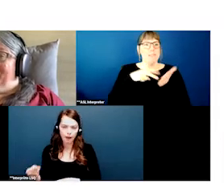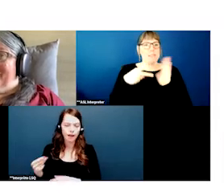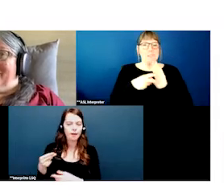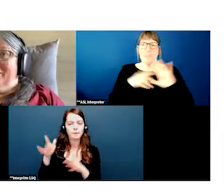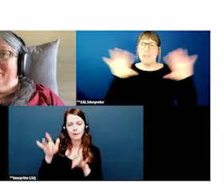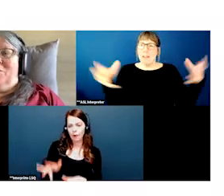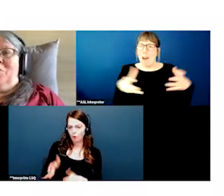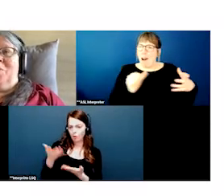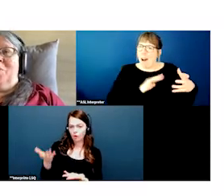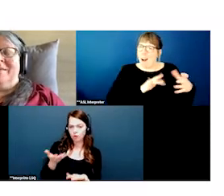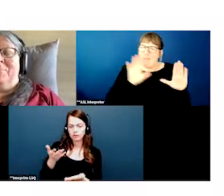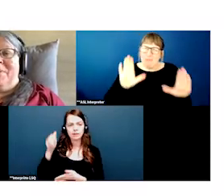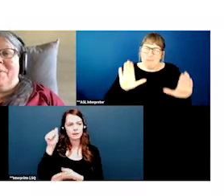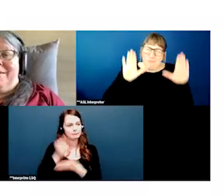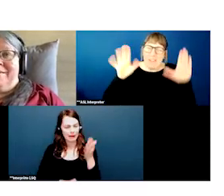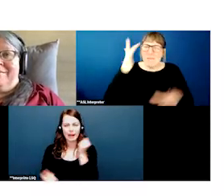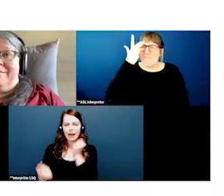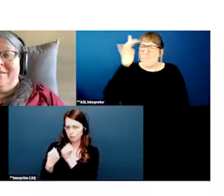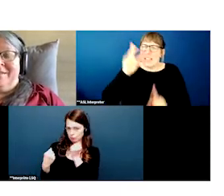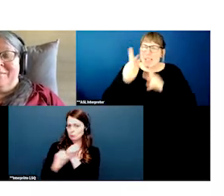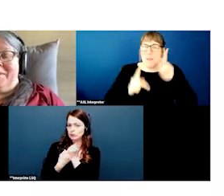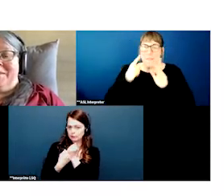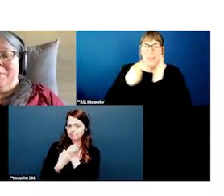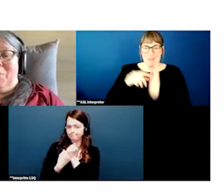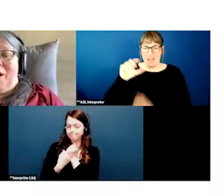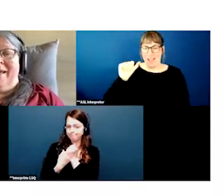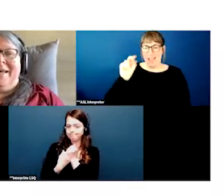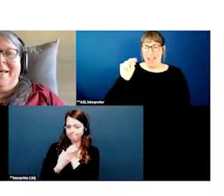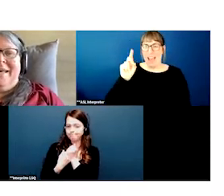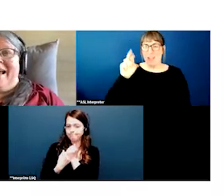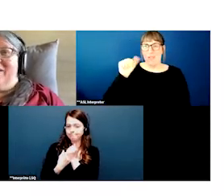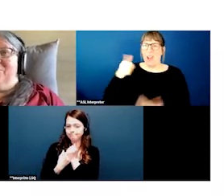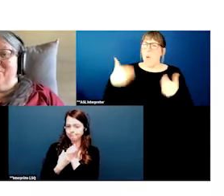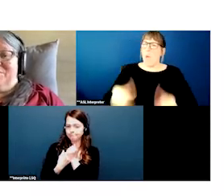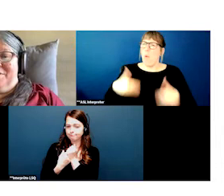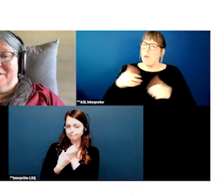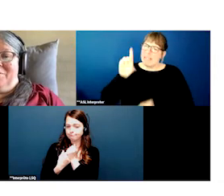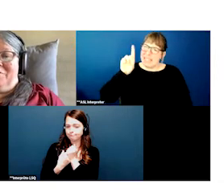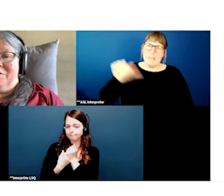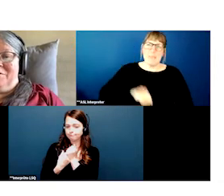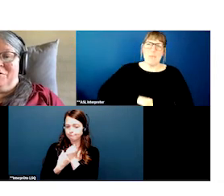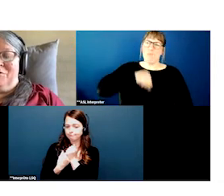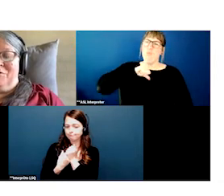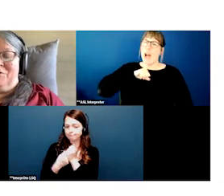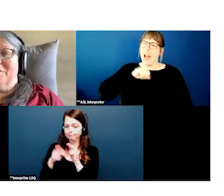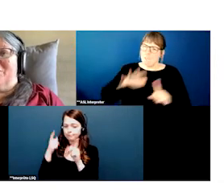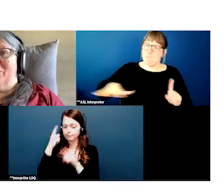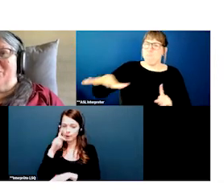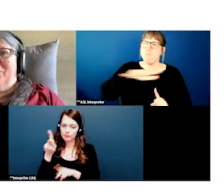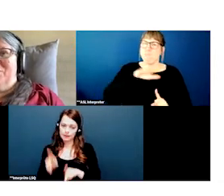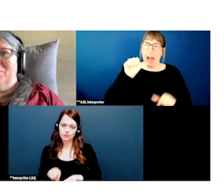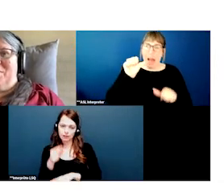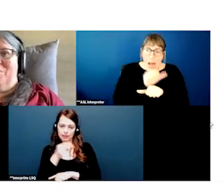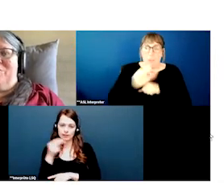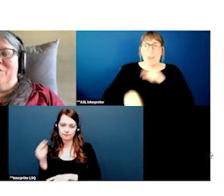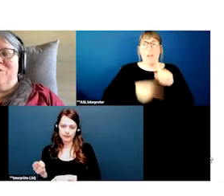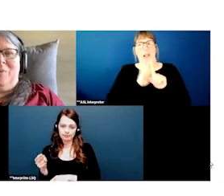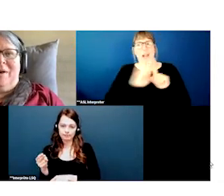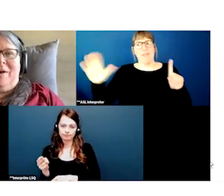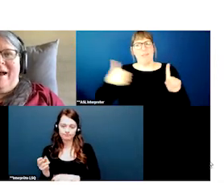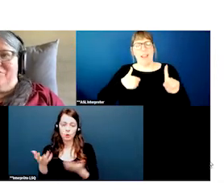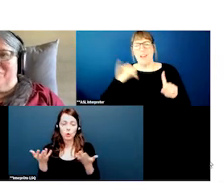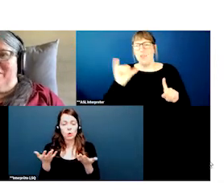like Andrea, who is a beacon for disability pride in Alberta and now across the country. So thank